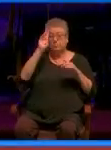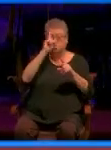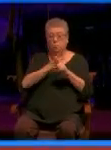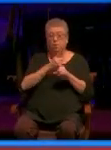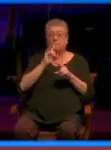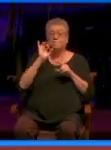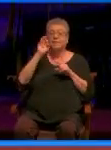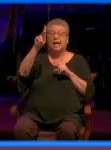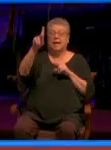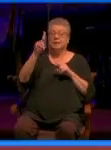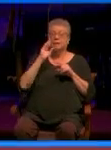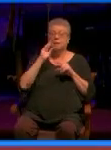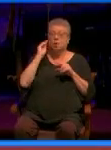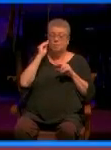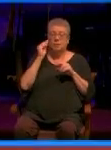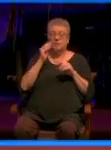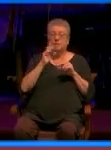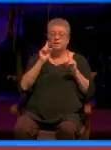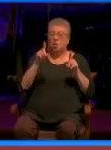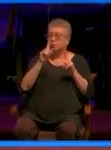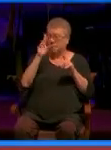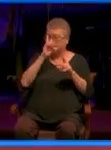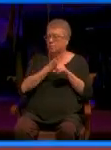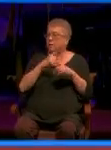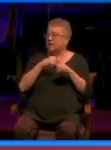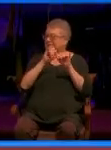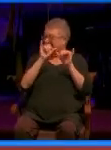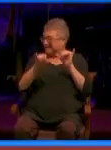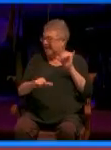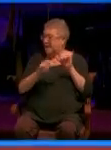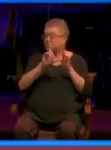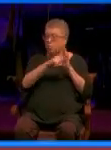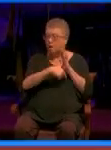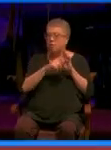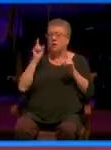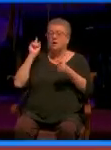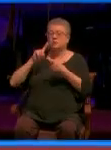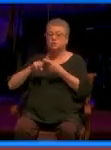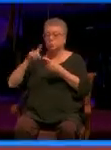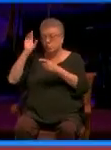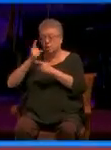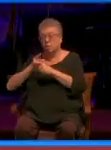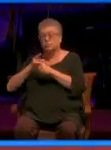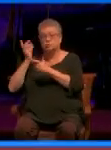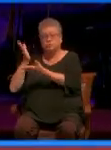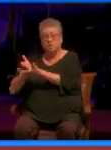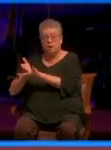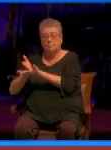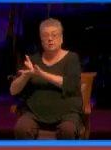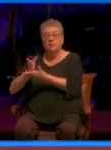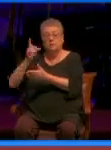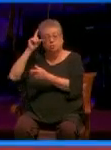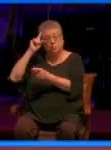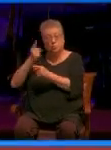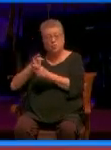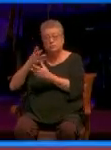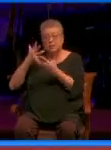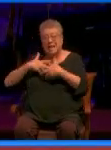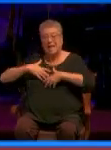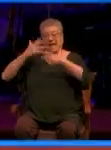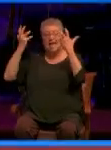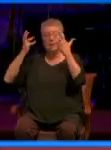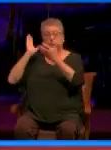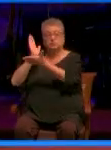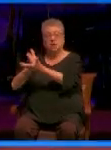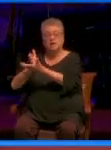country, brother in Haran. And stay with him a while until your brother's fury turns away, until your brother's anger turns away from you